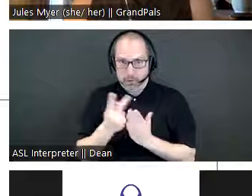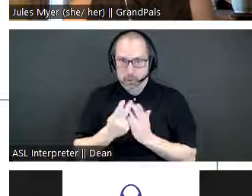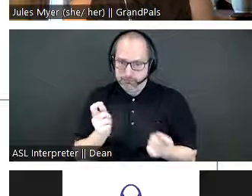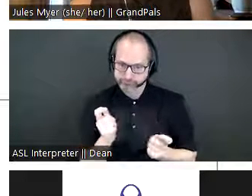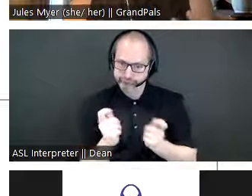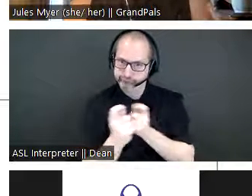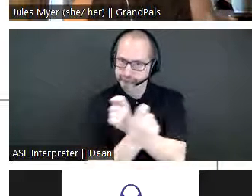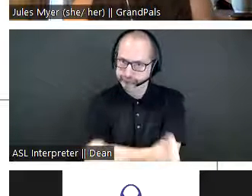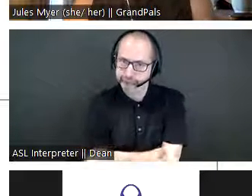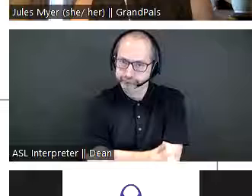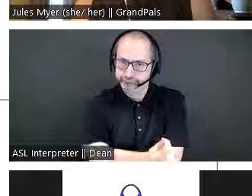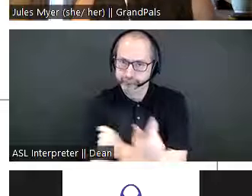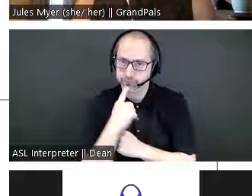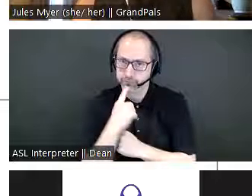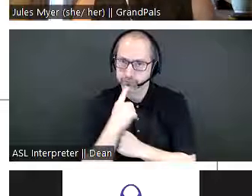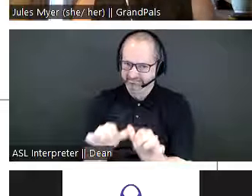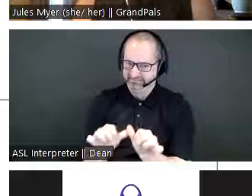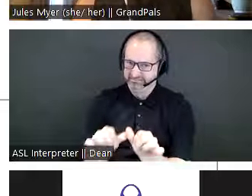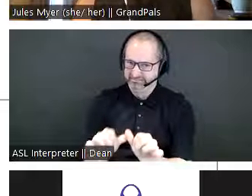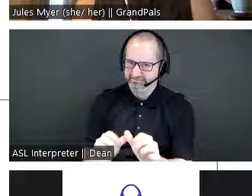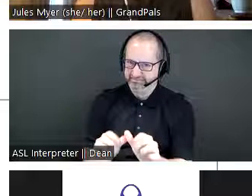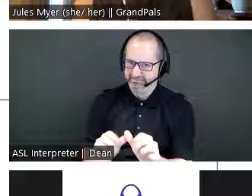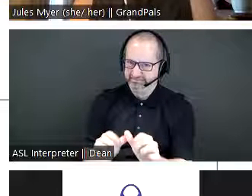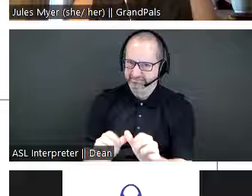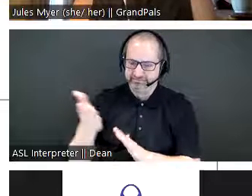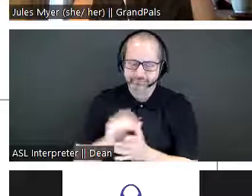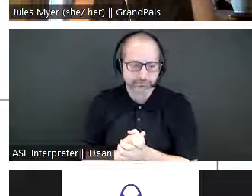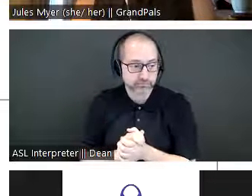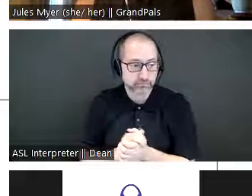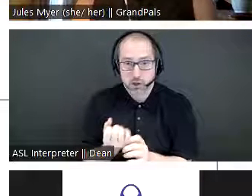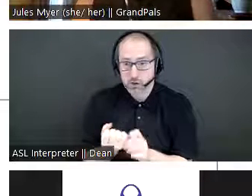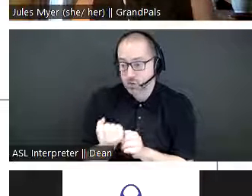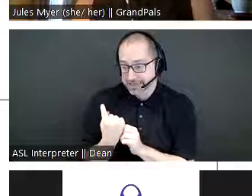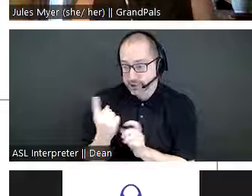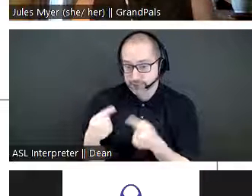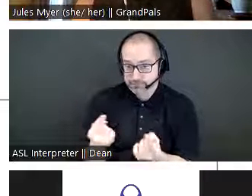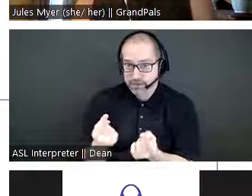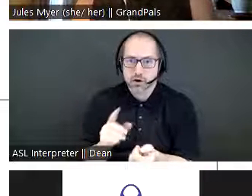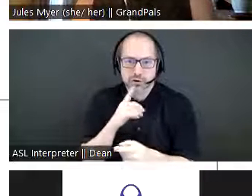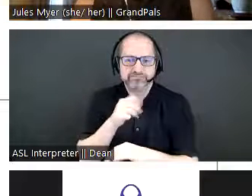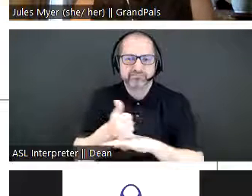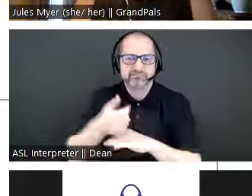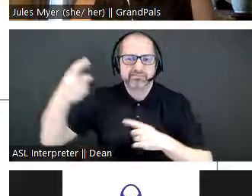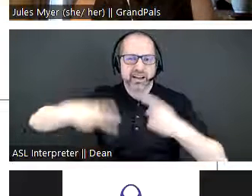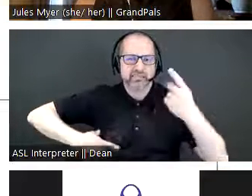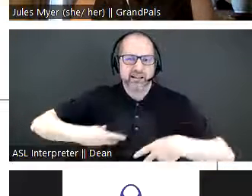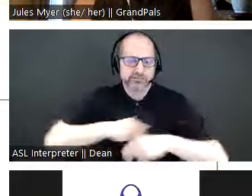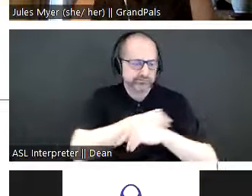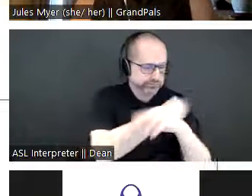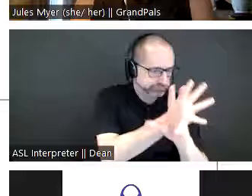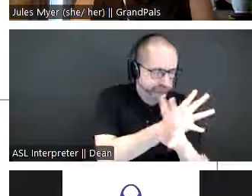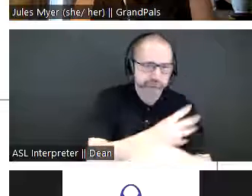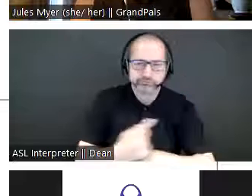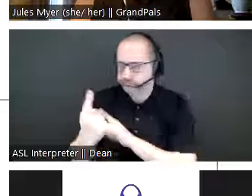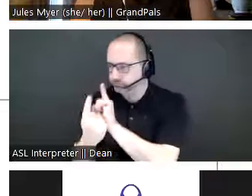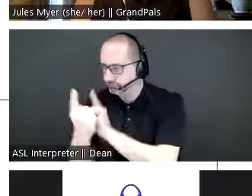work. And so we've, over the past year, have developed a hybrid version of this program so that it